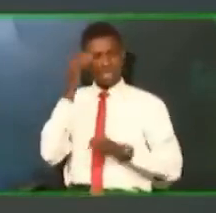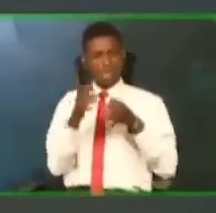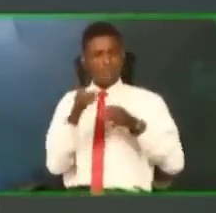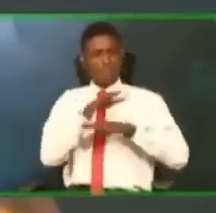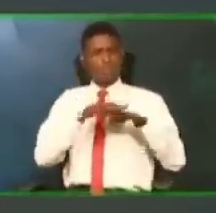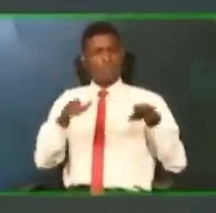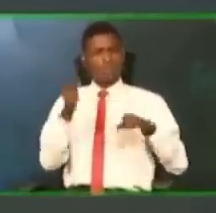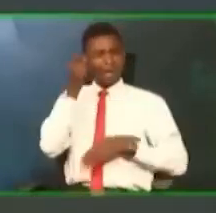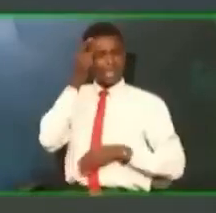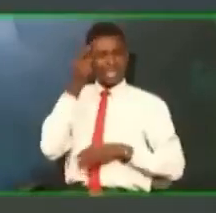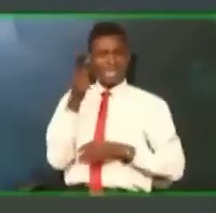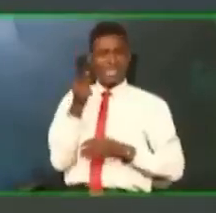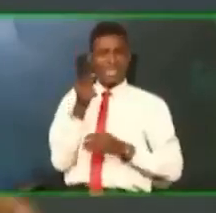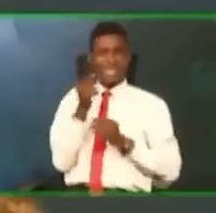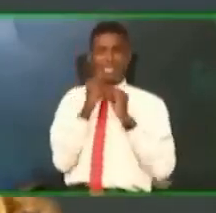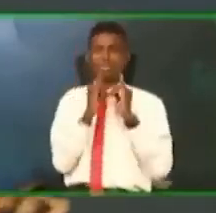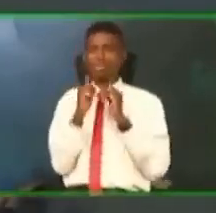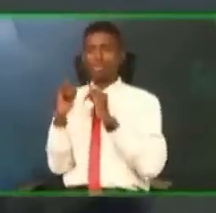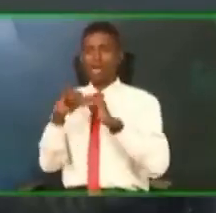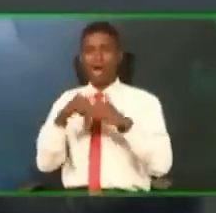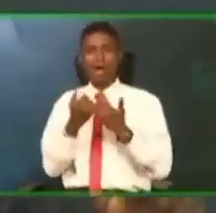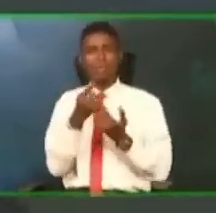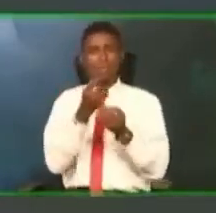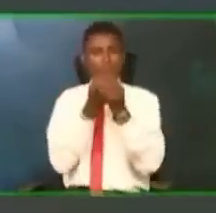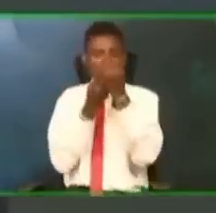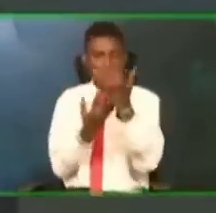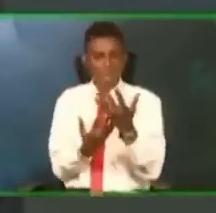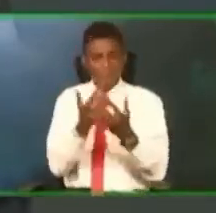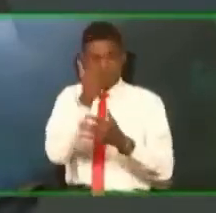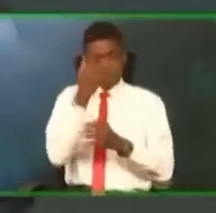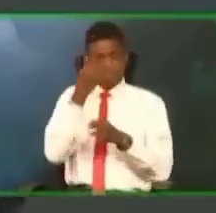obey? Because faith in one word is obedience.